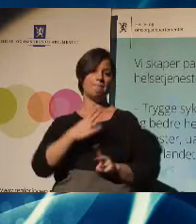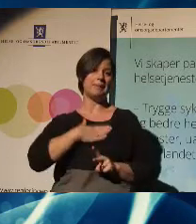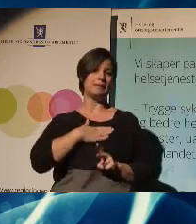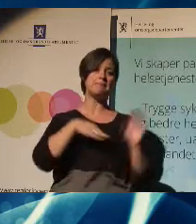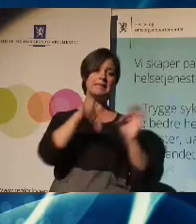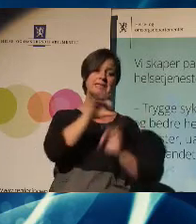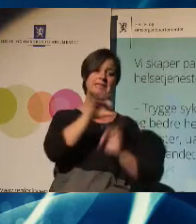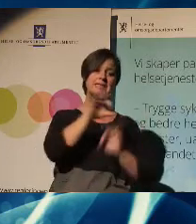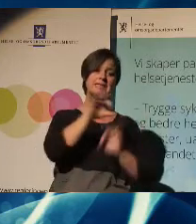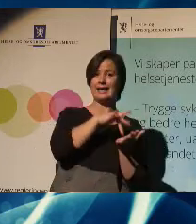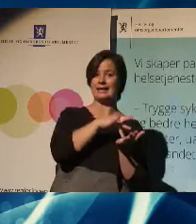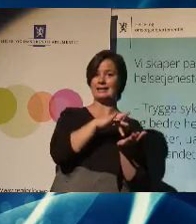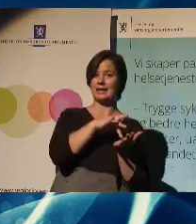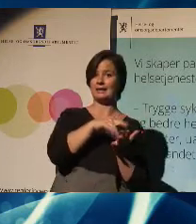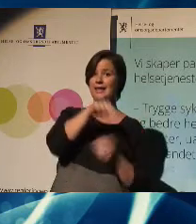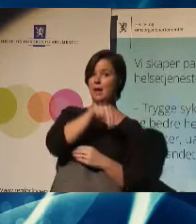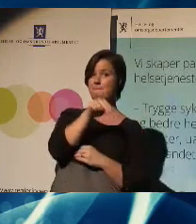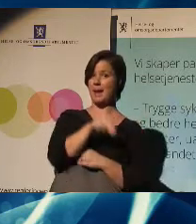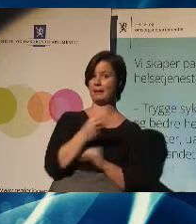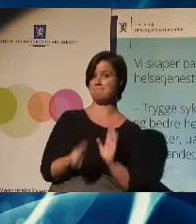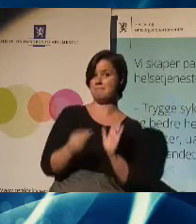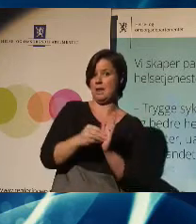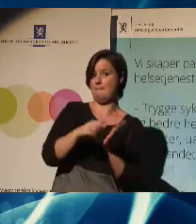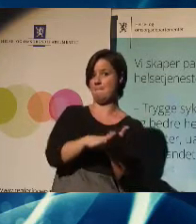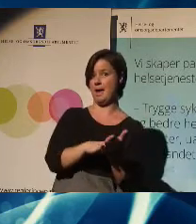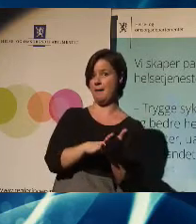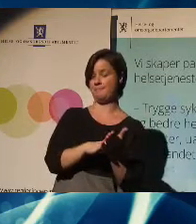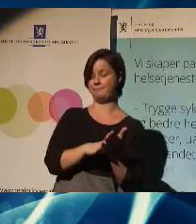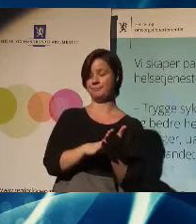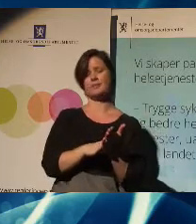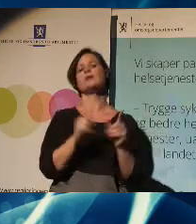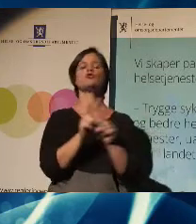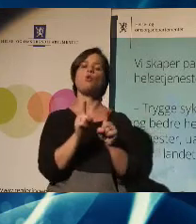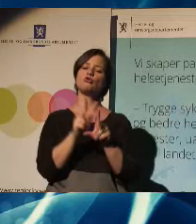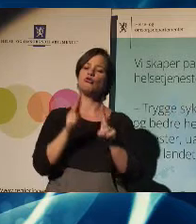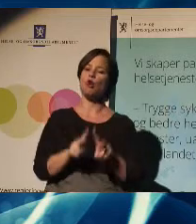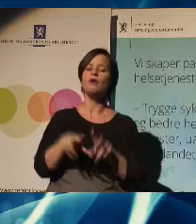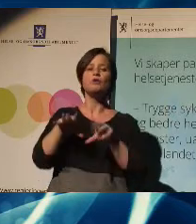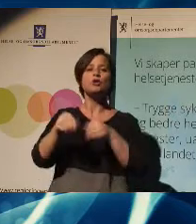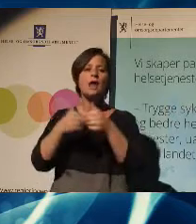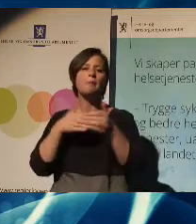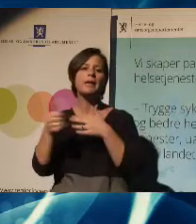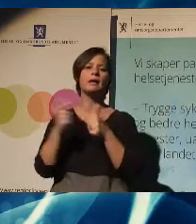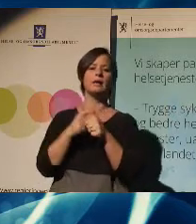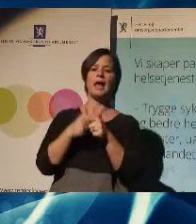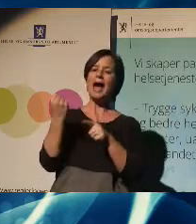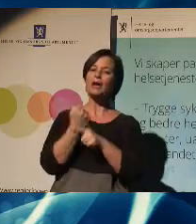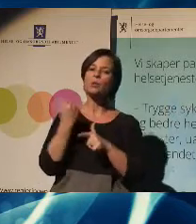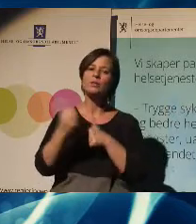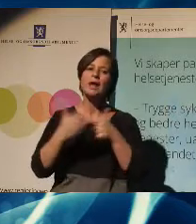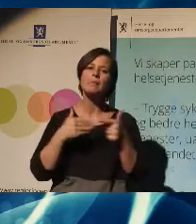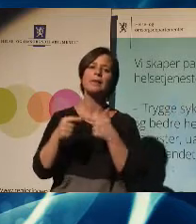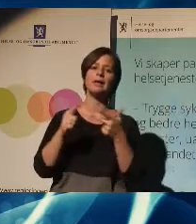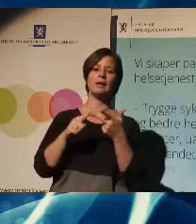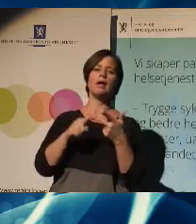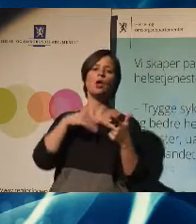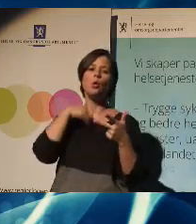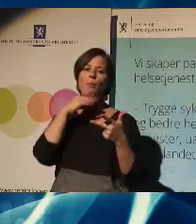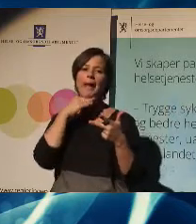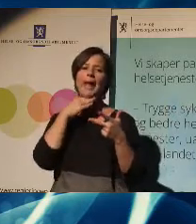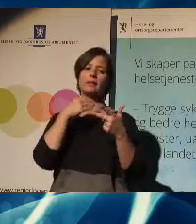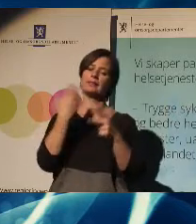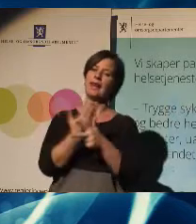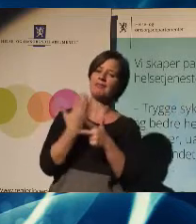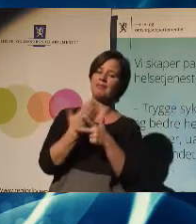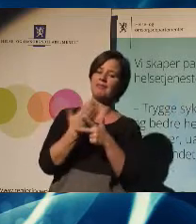group, for people with Parkinson's, for physiotherapy, occupational therapy, speech and language therapy. So the